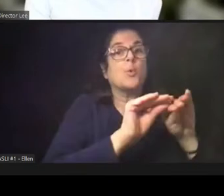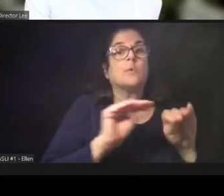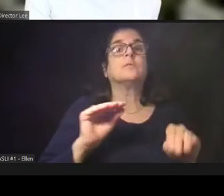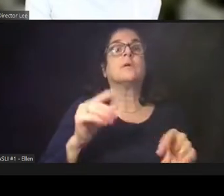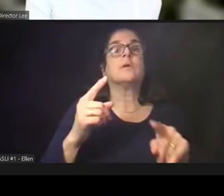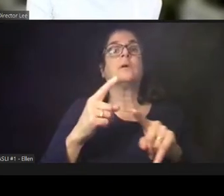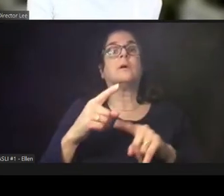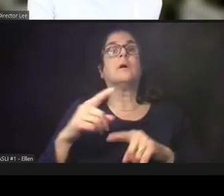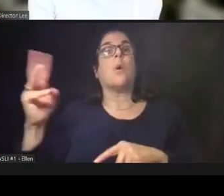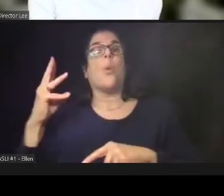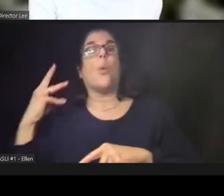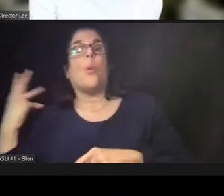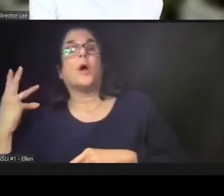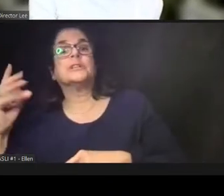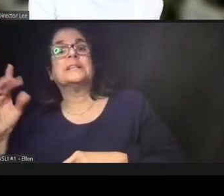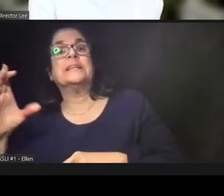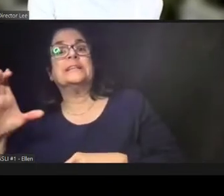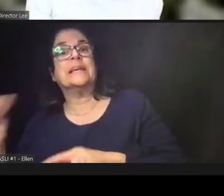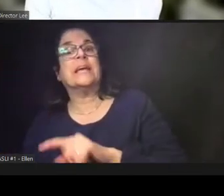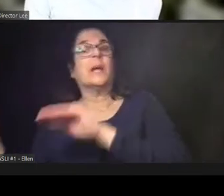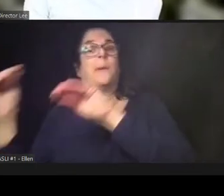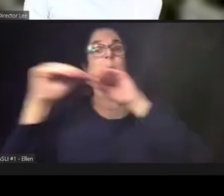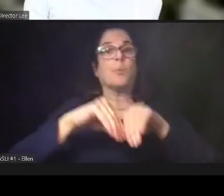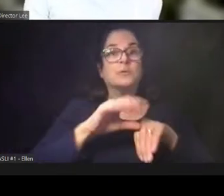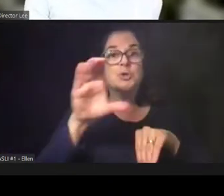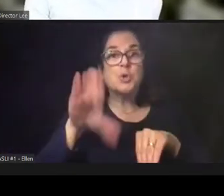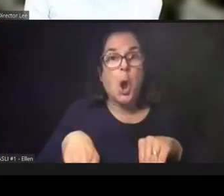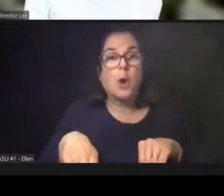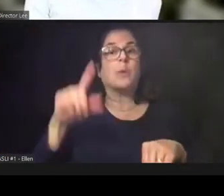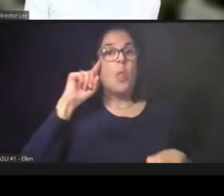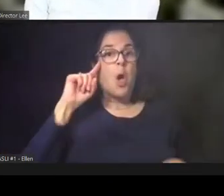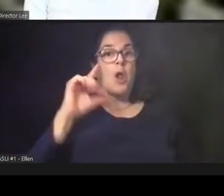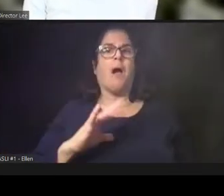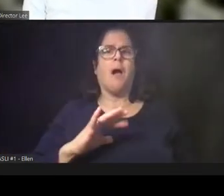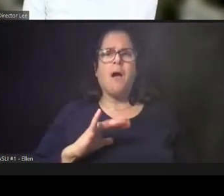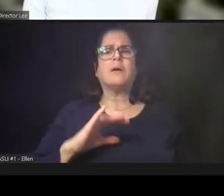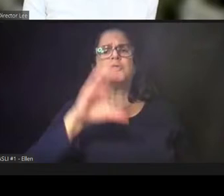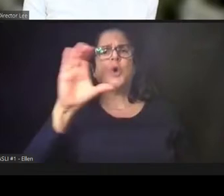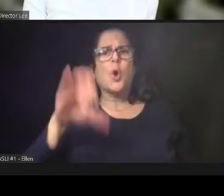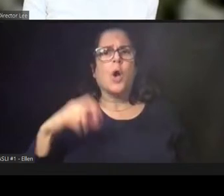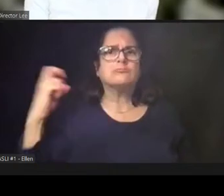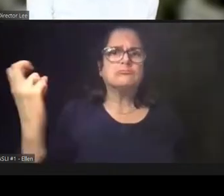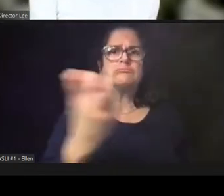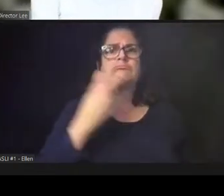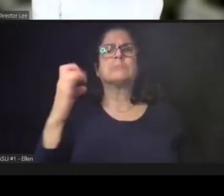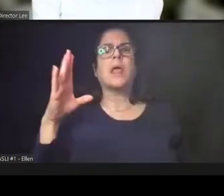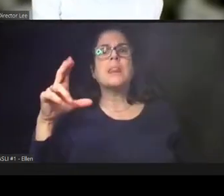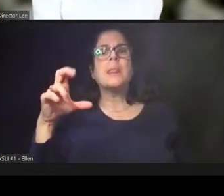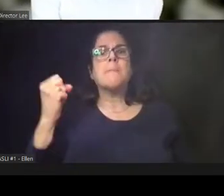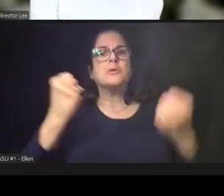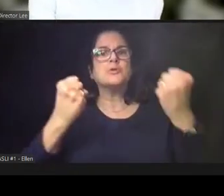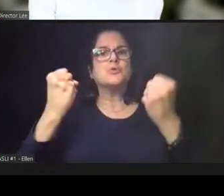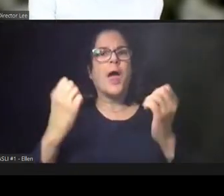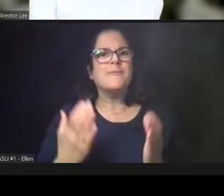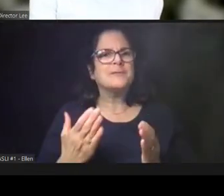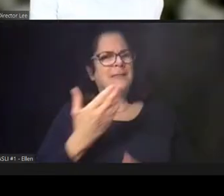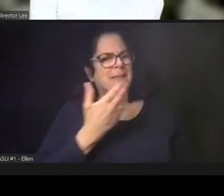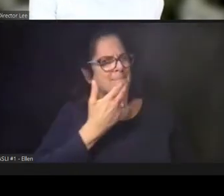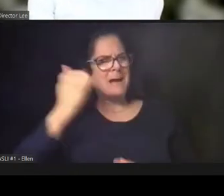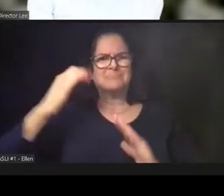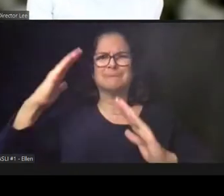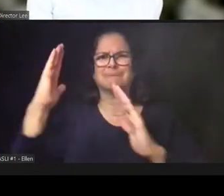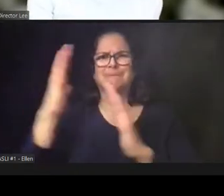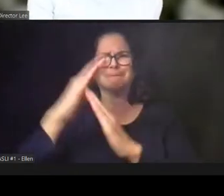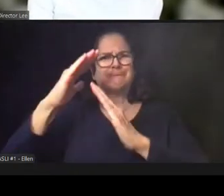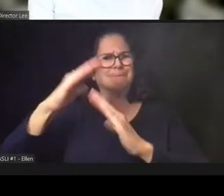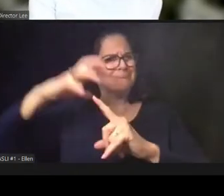much good public transportation. And we think the bus drivers are the best part of CTA. They're